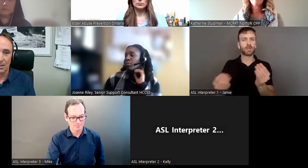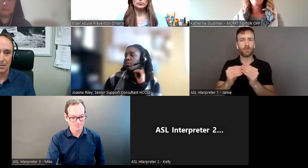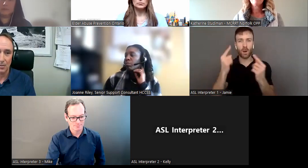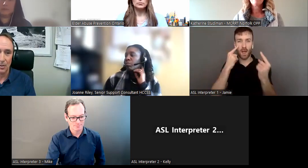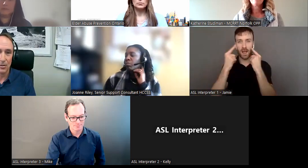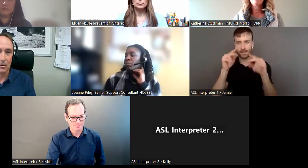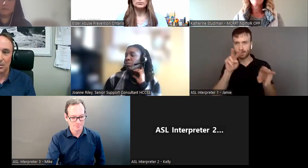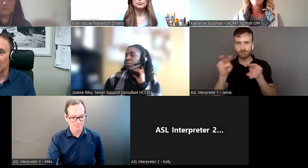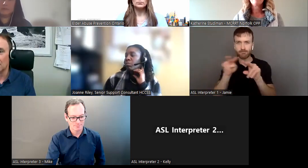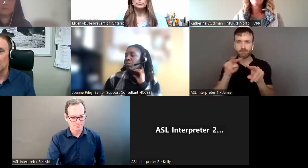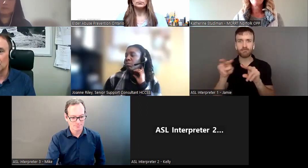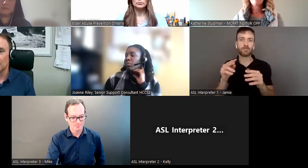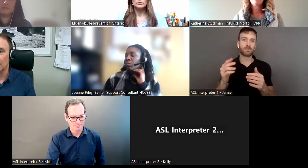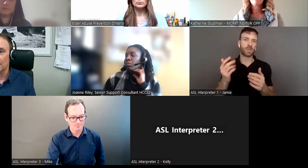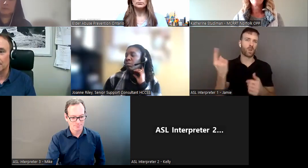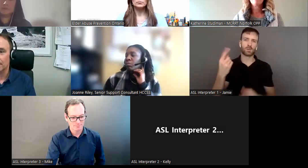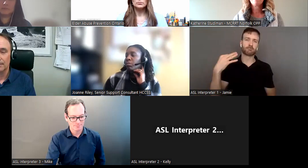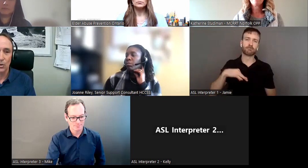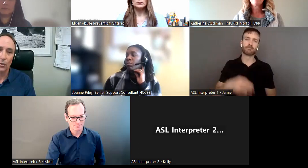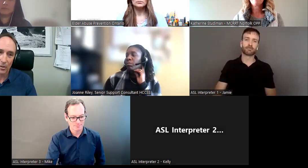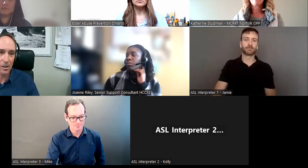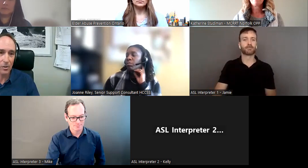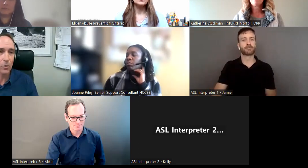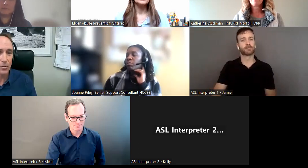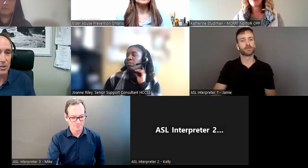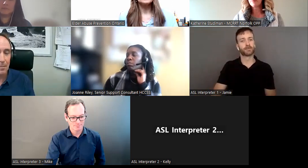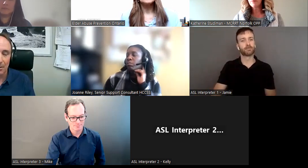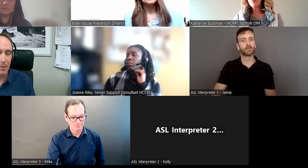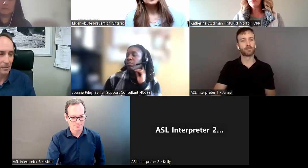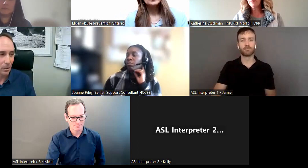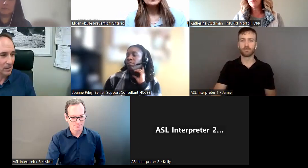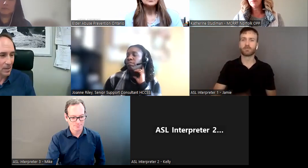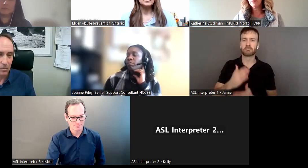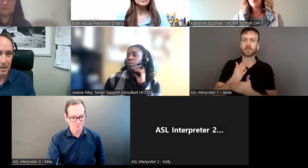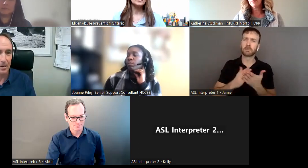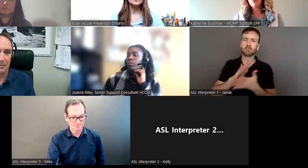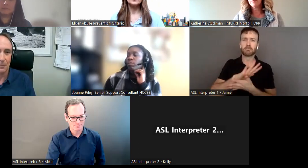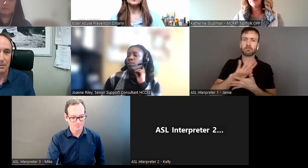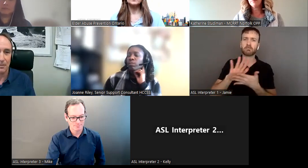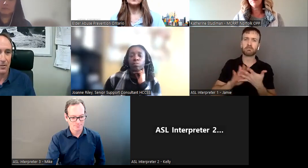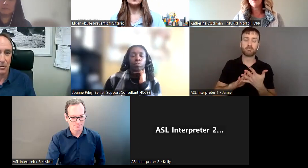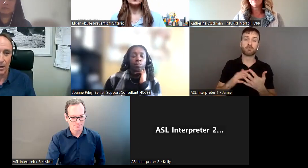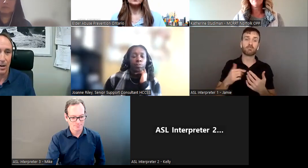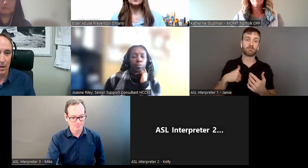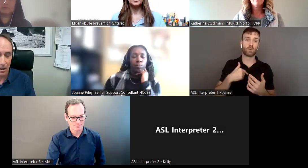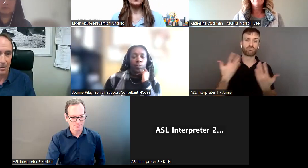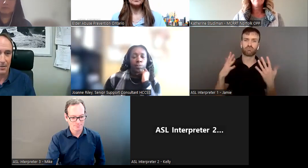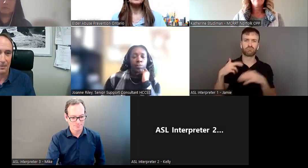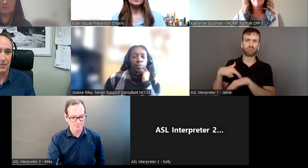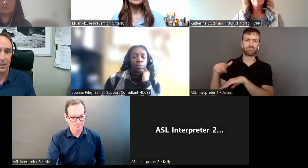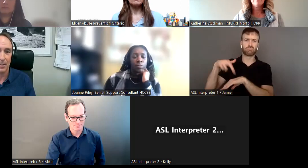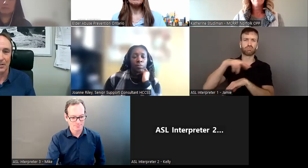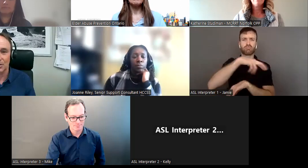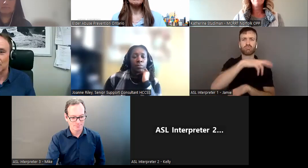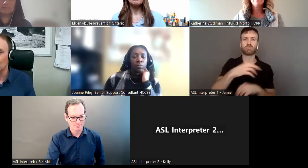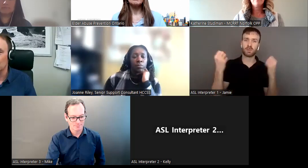is always beneficial. So those are some of them, but believe me, we have referred to a lot of